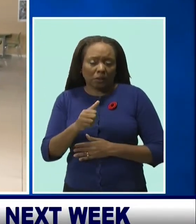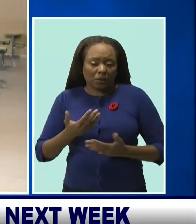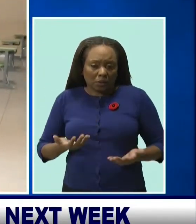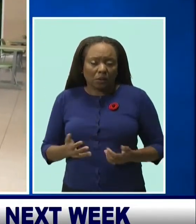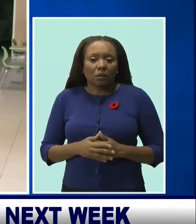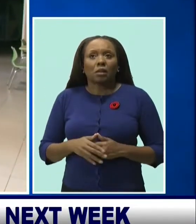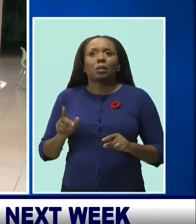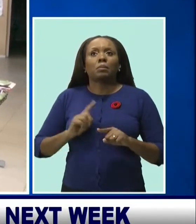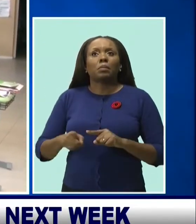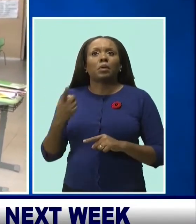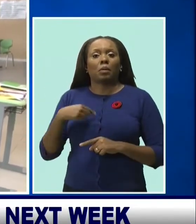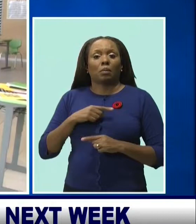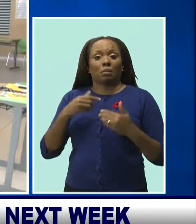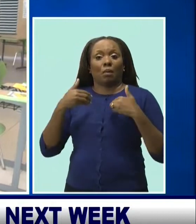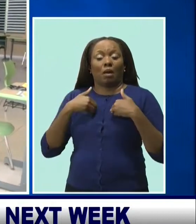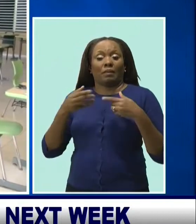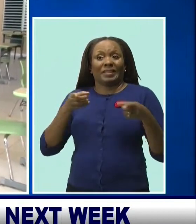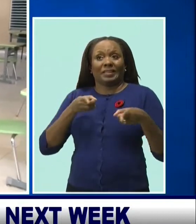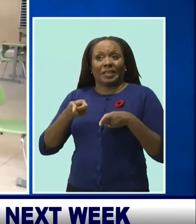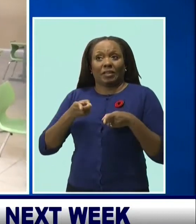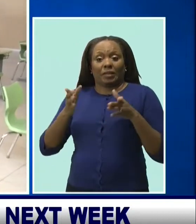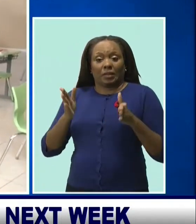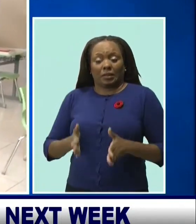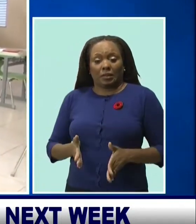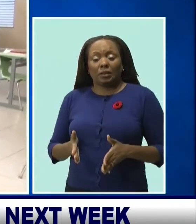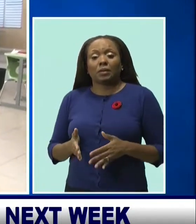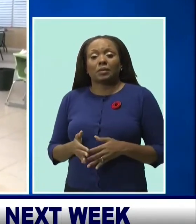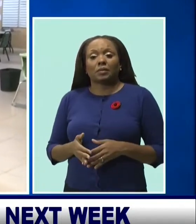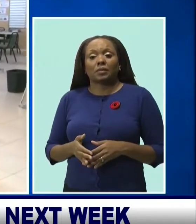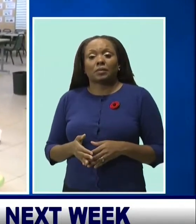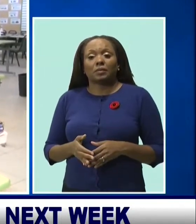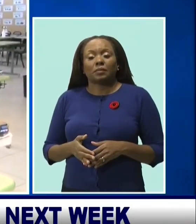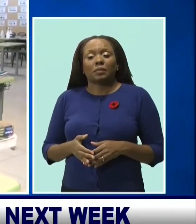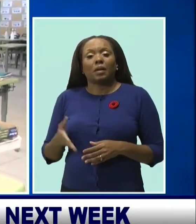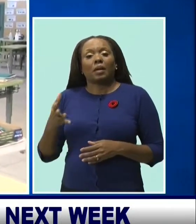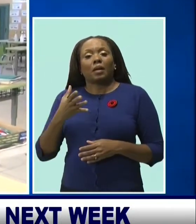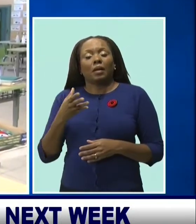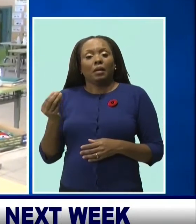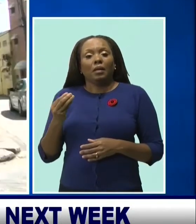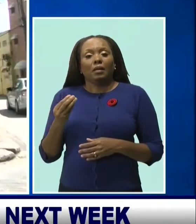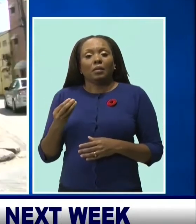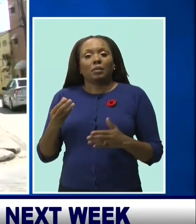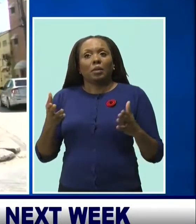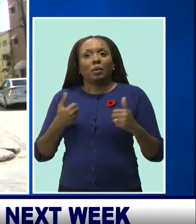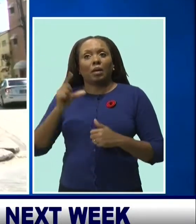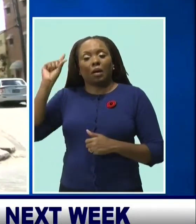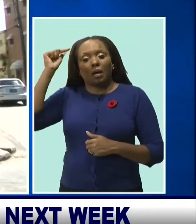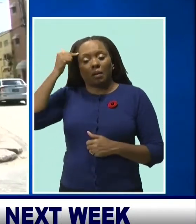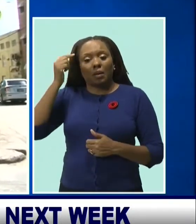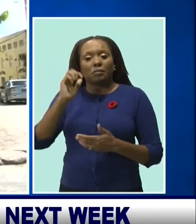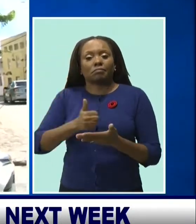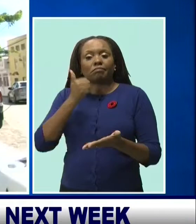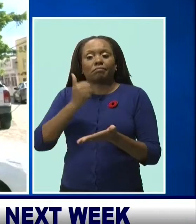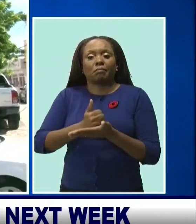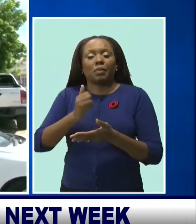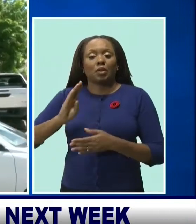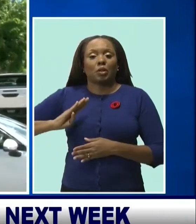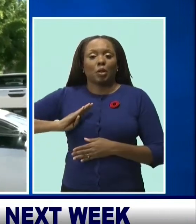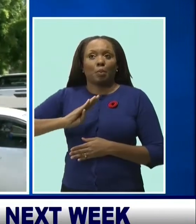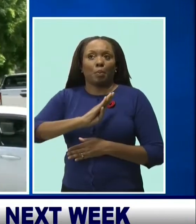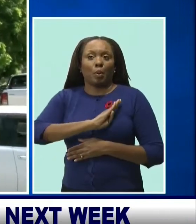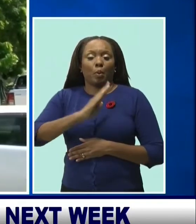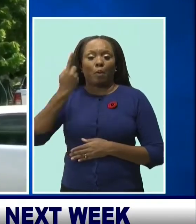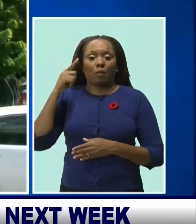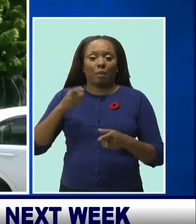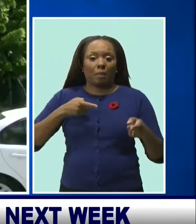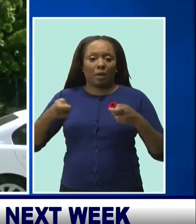already installed the interim director. Our intention is shortly to have the approval of cabinet for the board of management, since it will now be